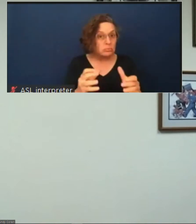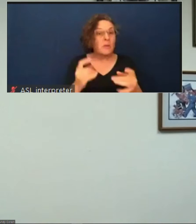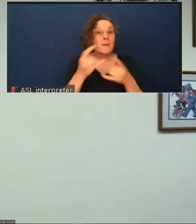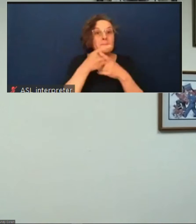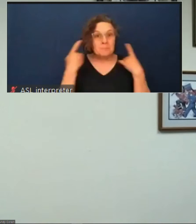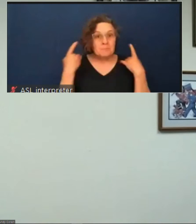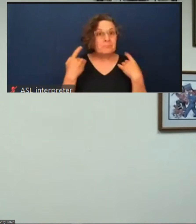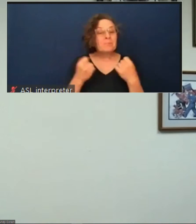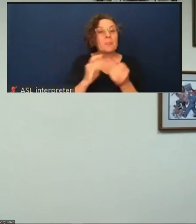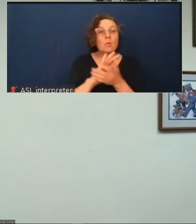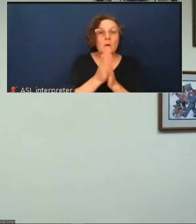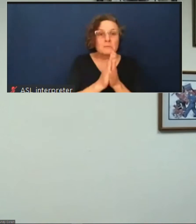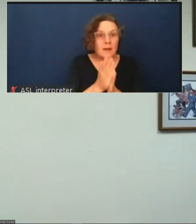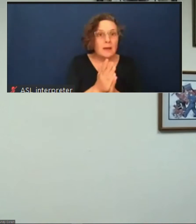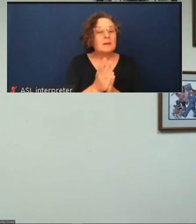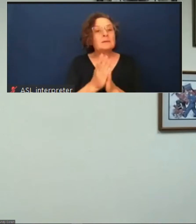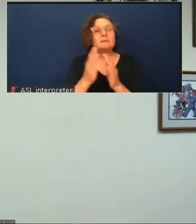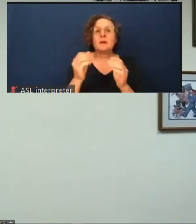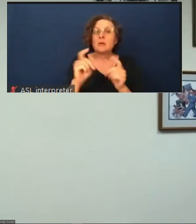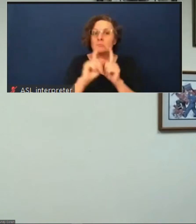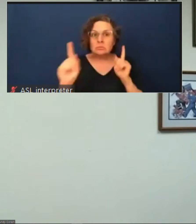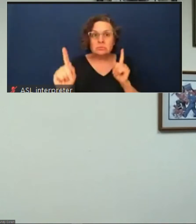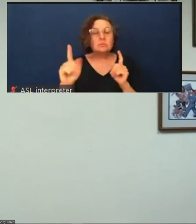be maximized and